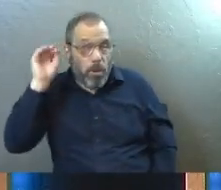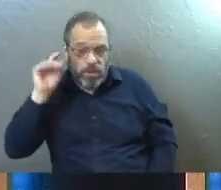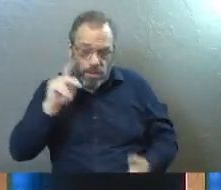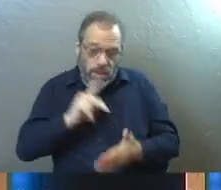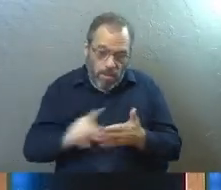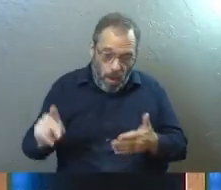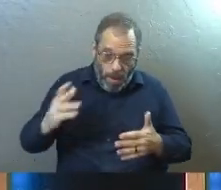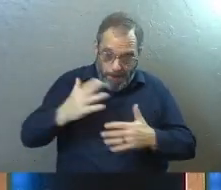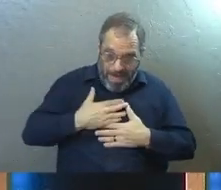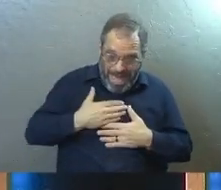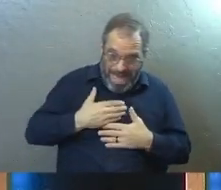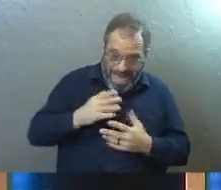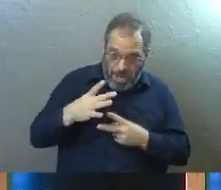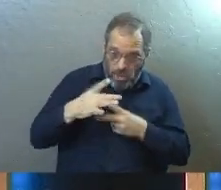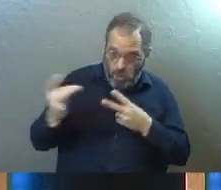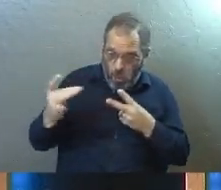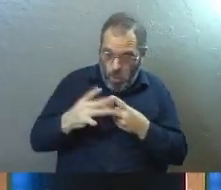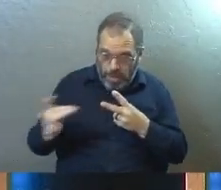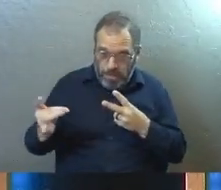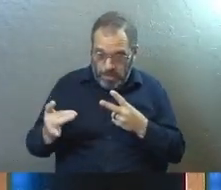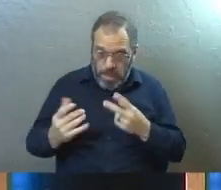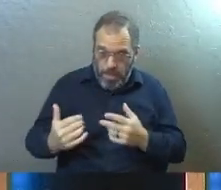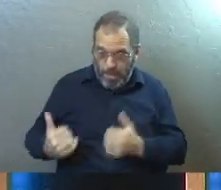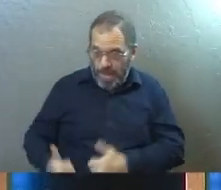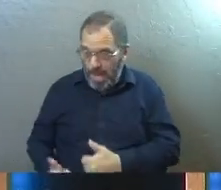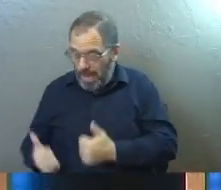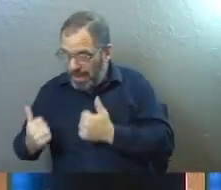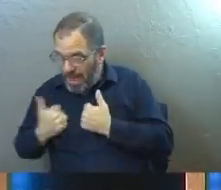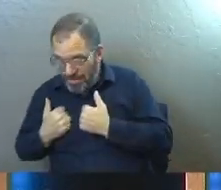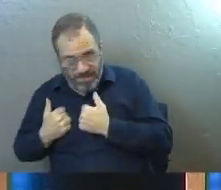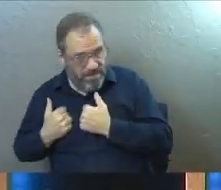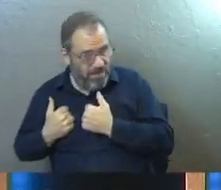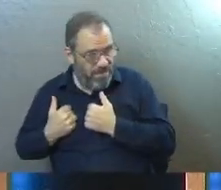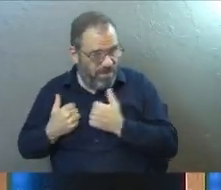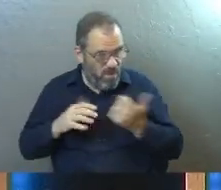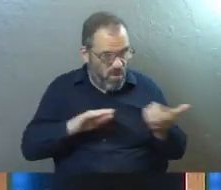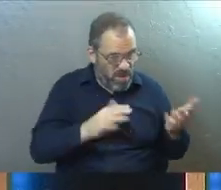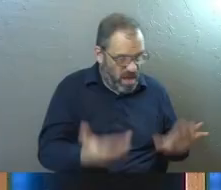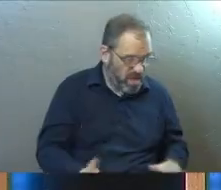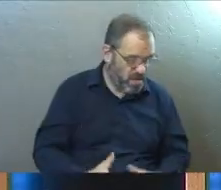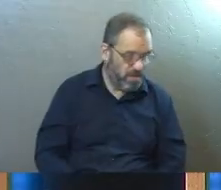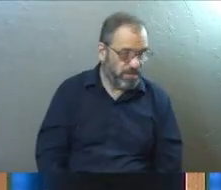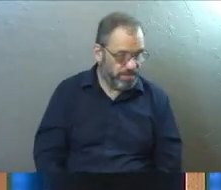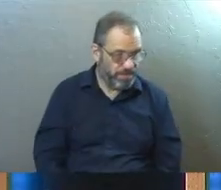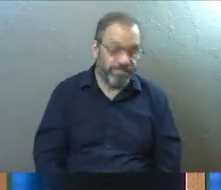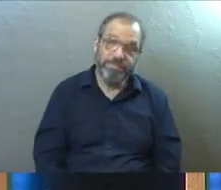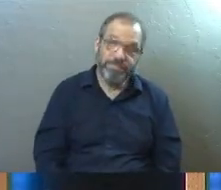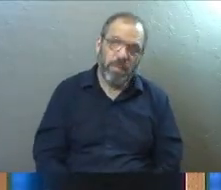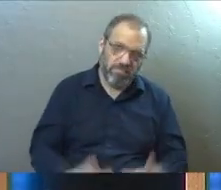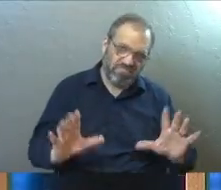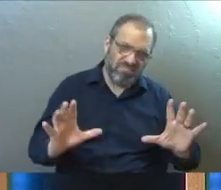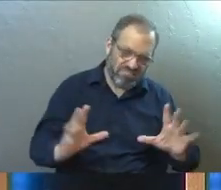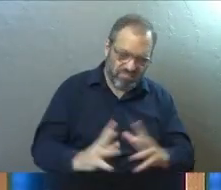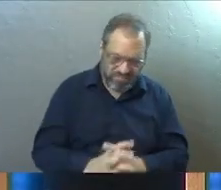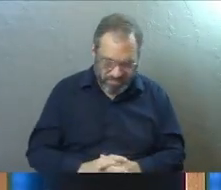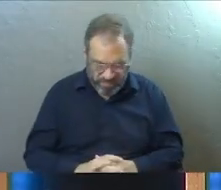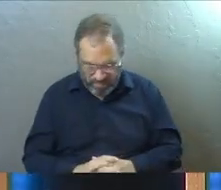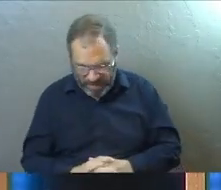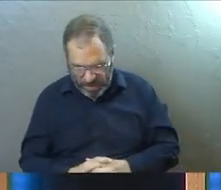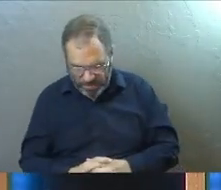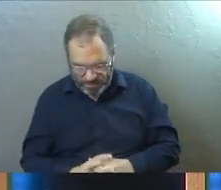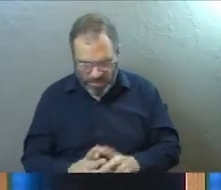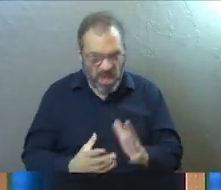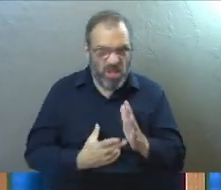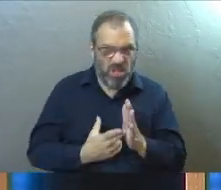shows us, is my choices can be choices of life or choices of death. So let's get into the